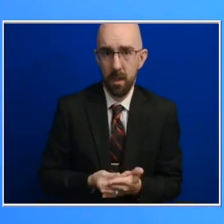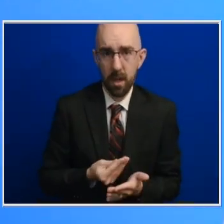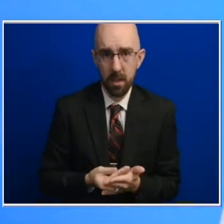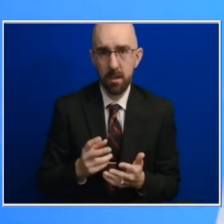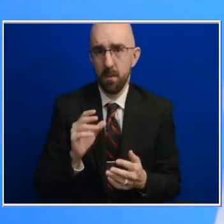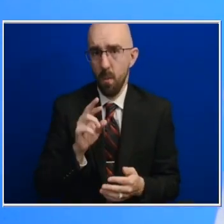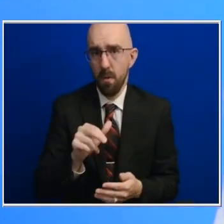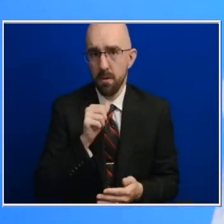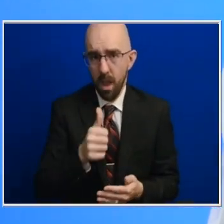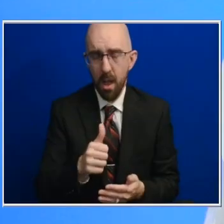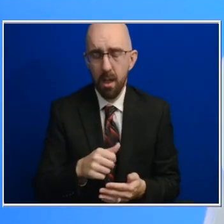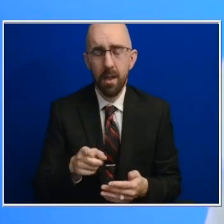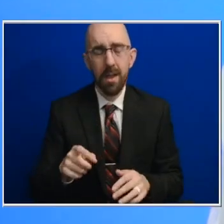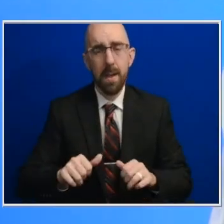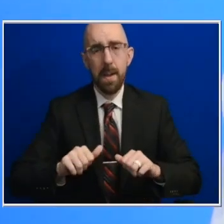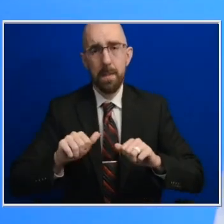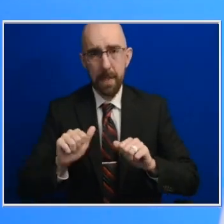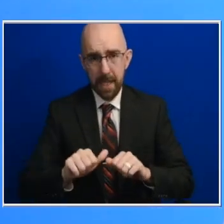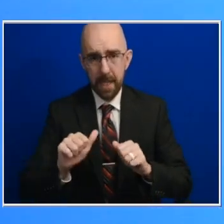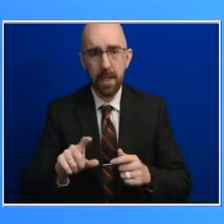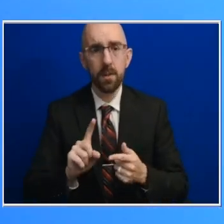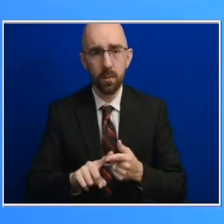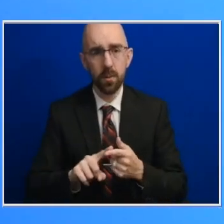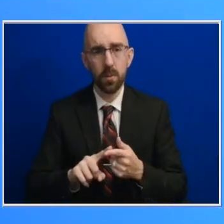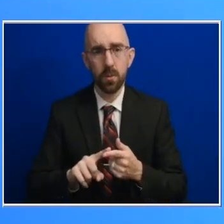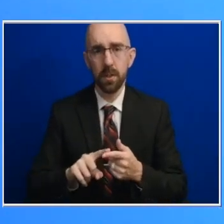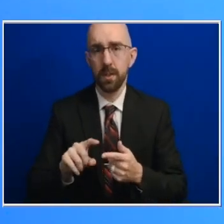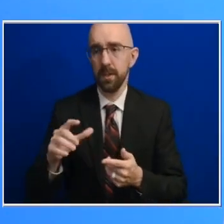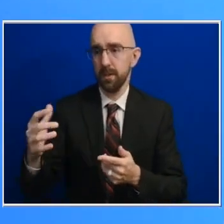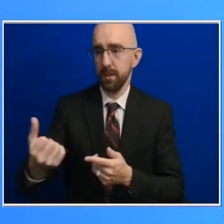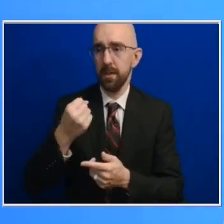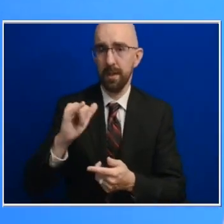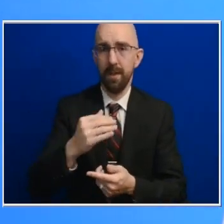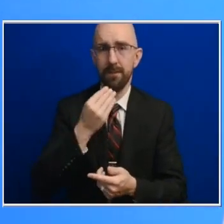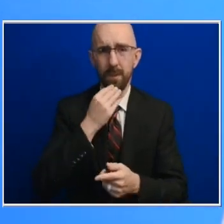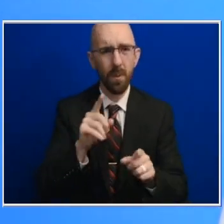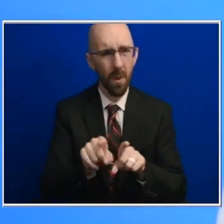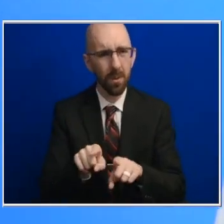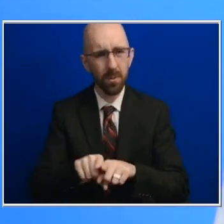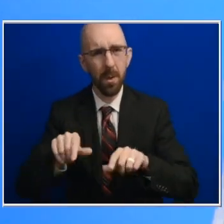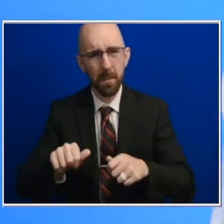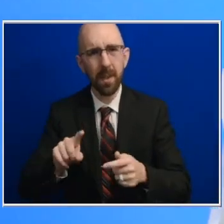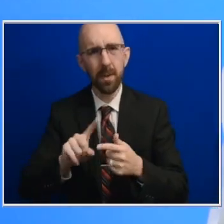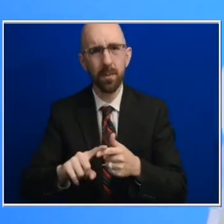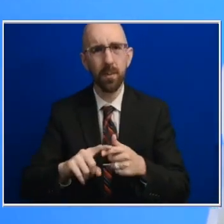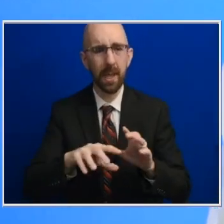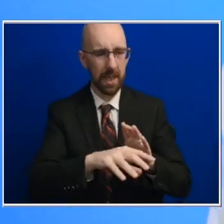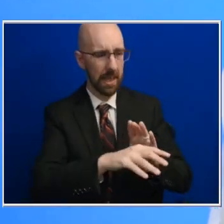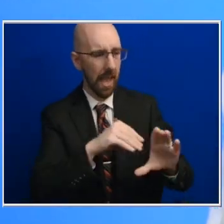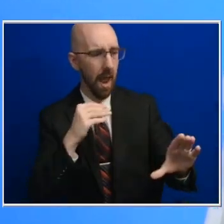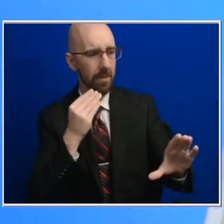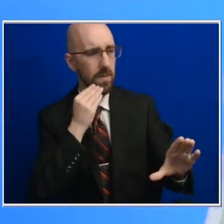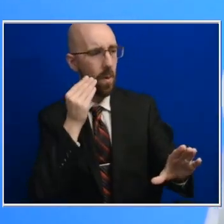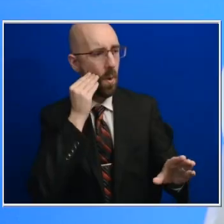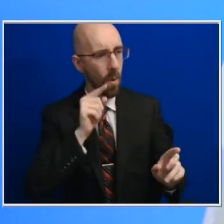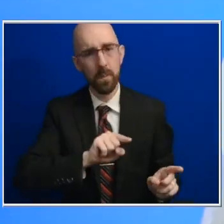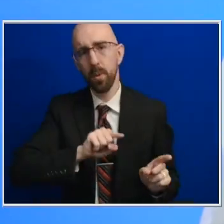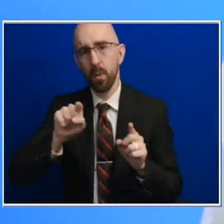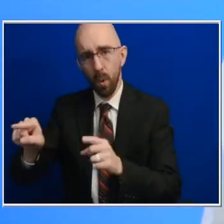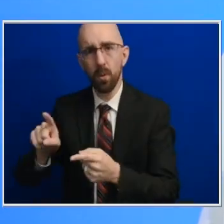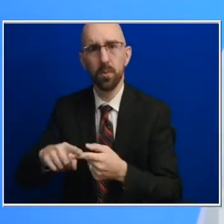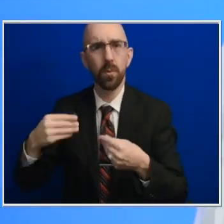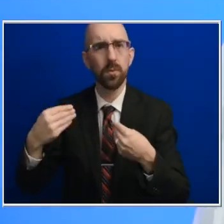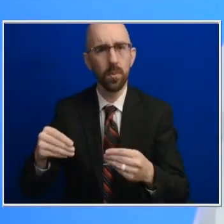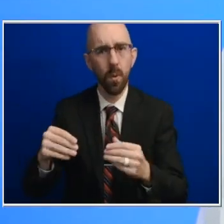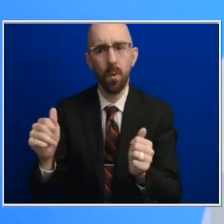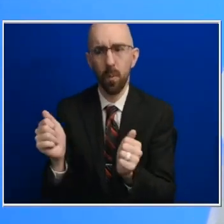the ability to get a hold of those food, and also, by the way, the ability to get out of your house to go to the store that has the